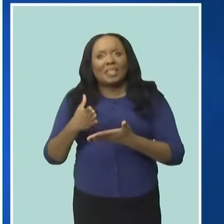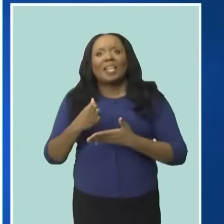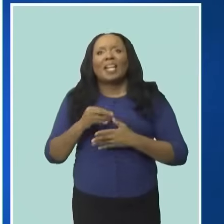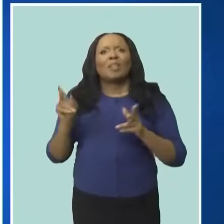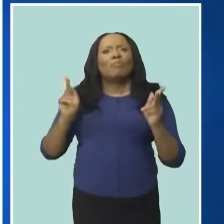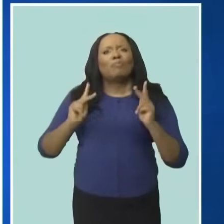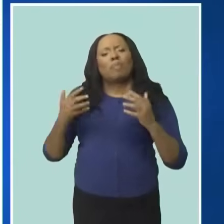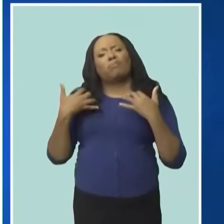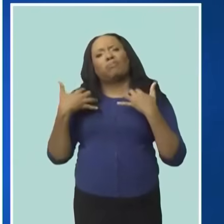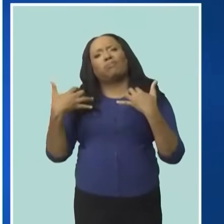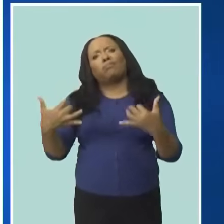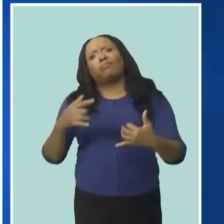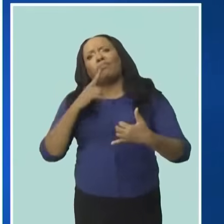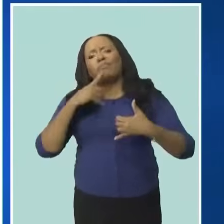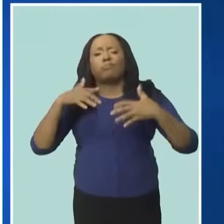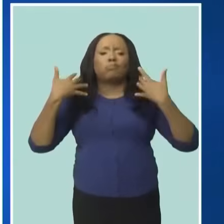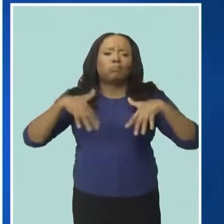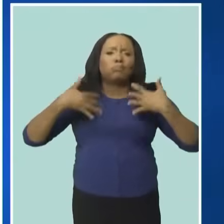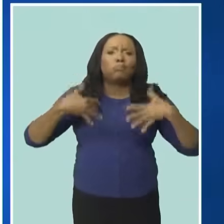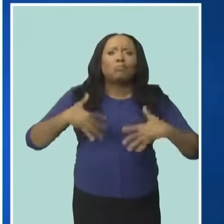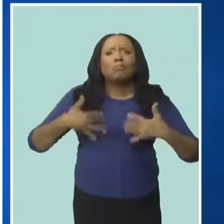large audience.